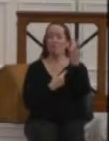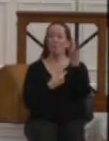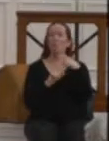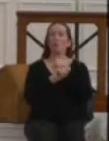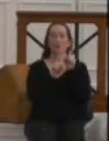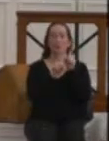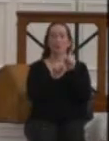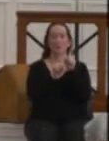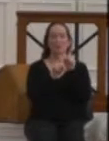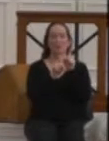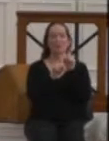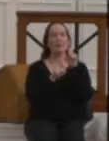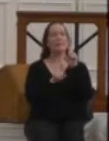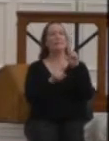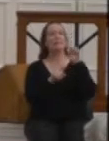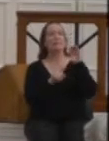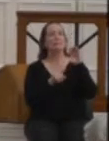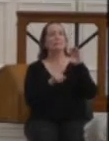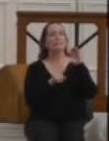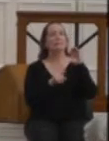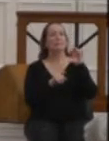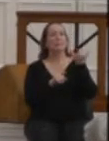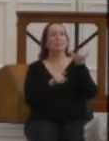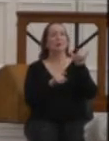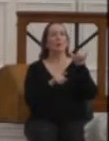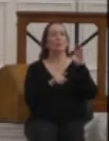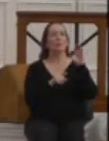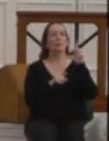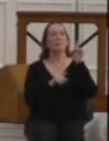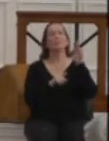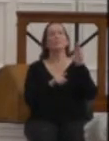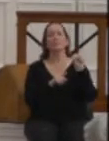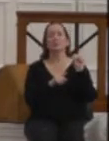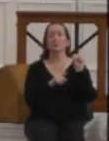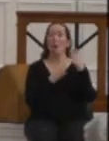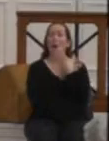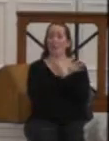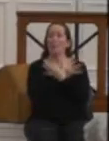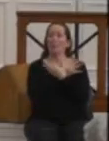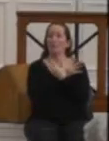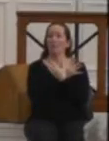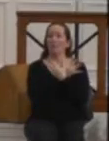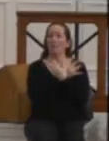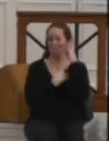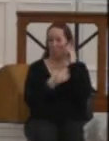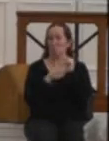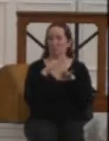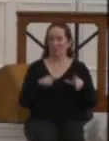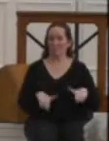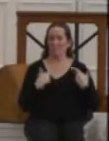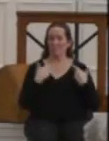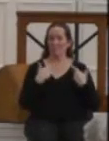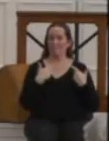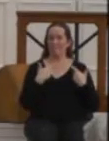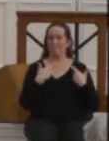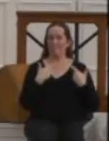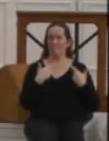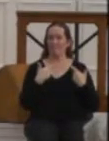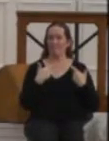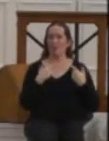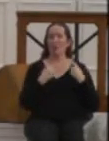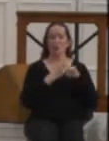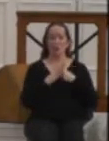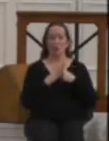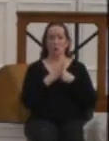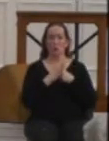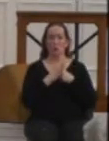different cycles that a butterfly experiences in its life? It starts